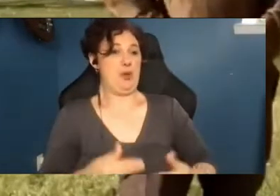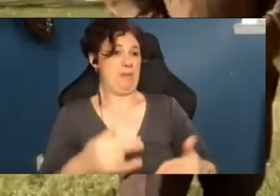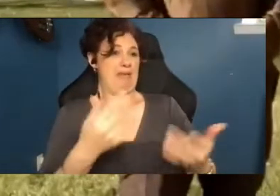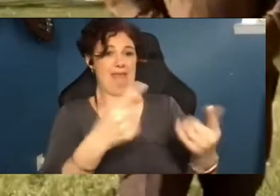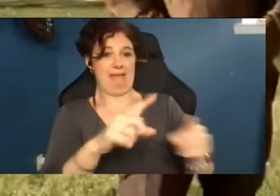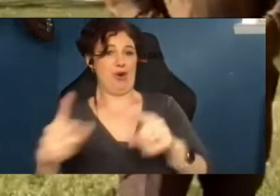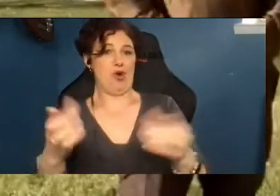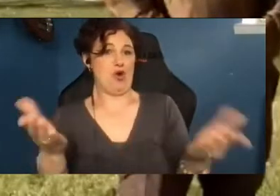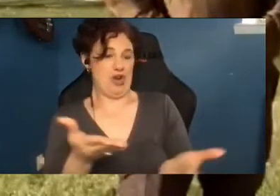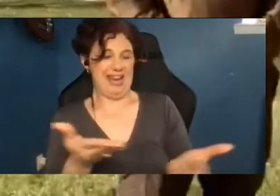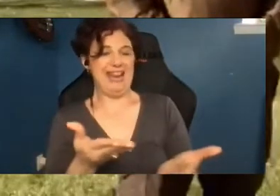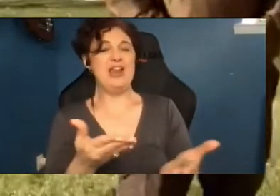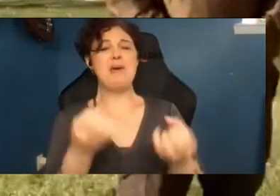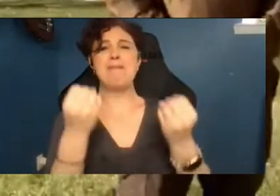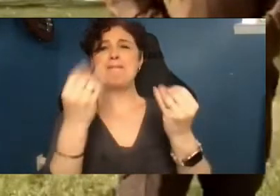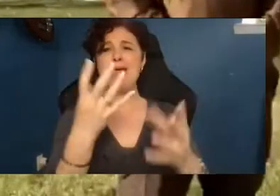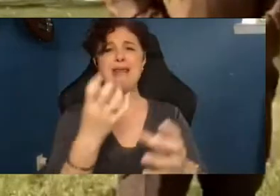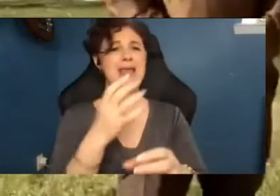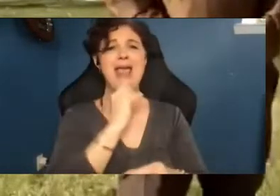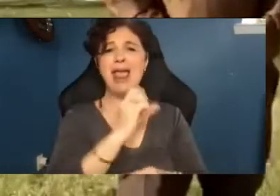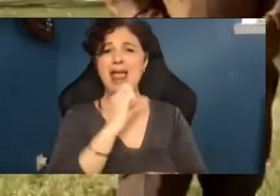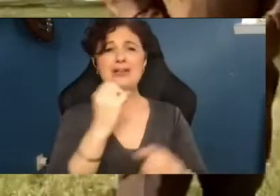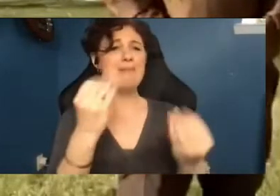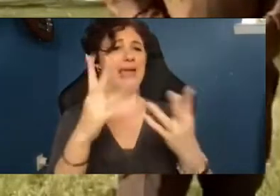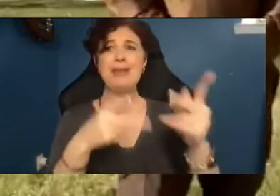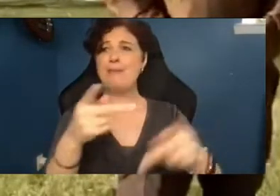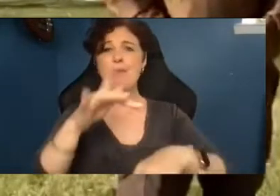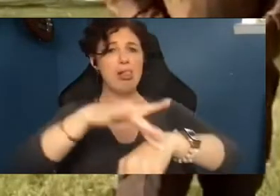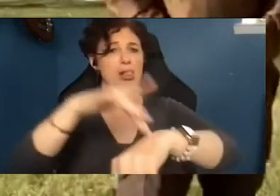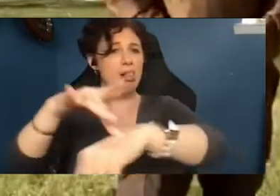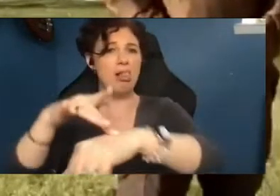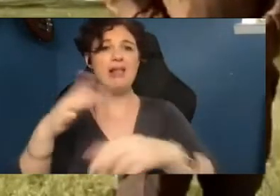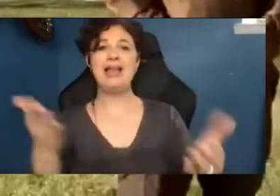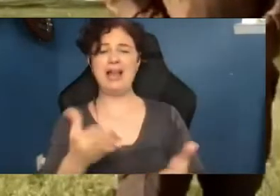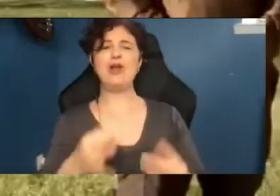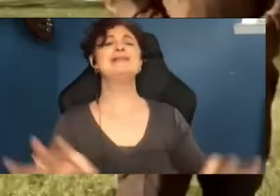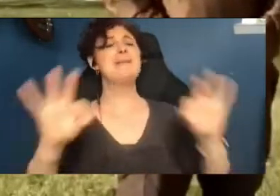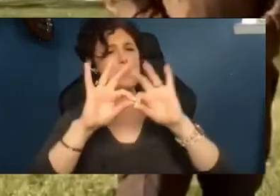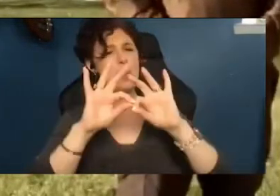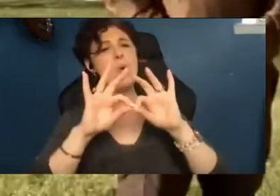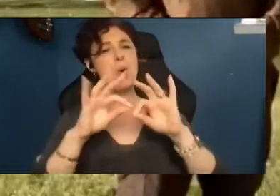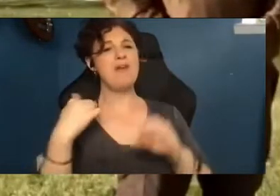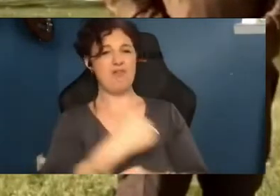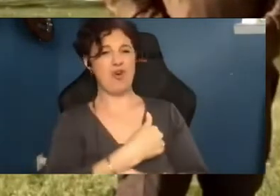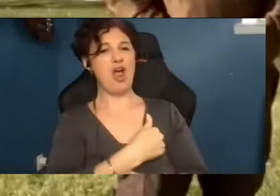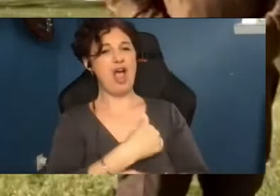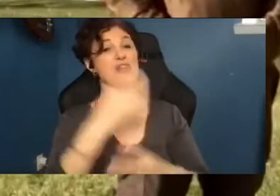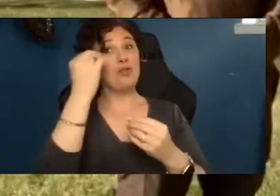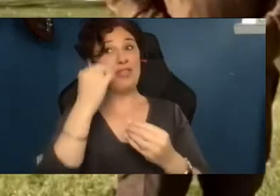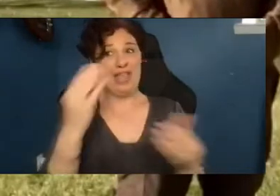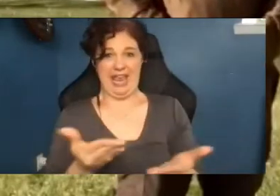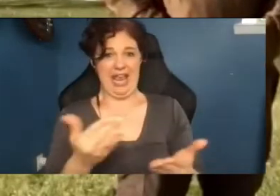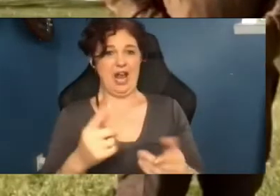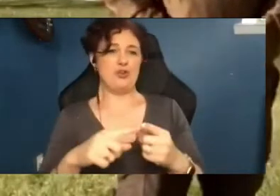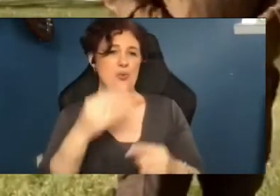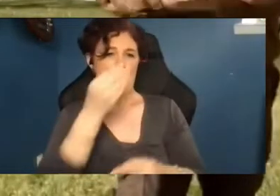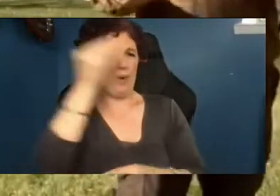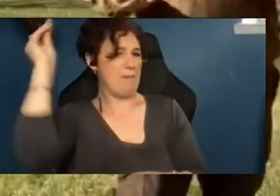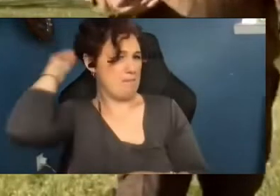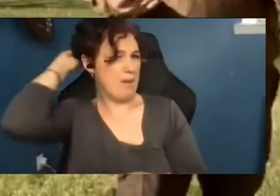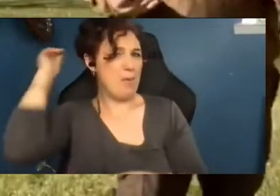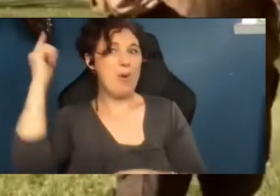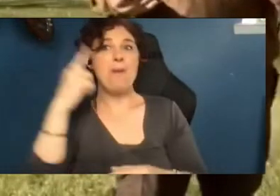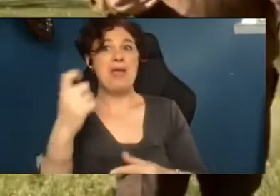here. Many ages of many people have been here, and it's important for us, I think, when we're out here to keep that in mind because